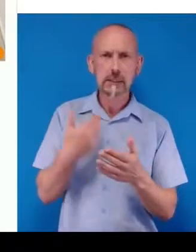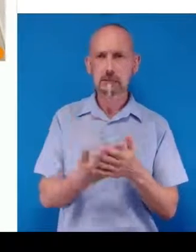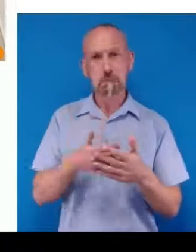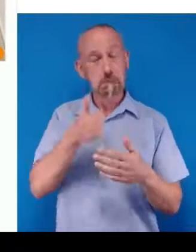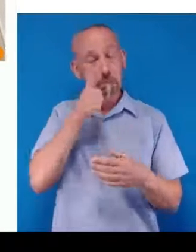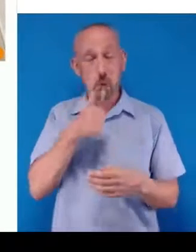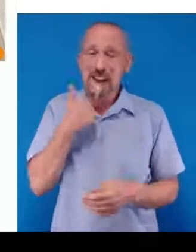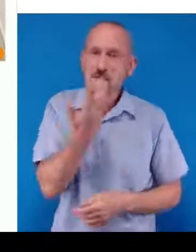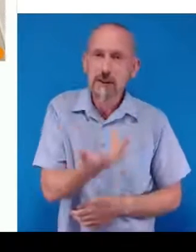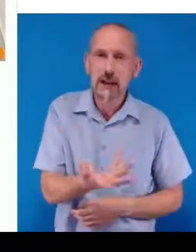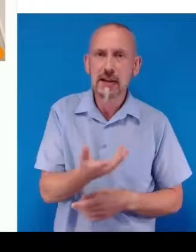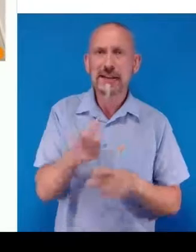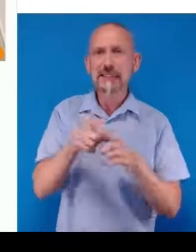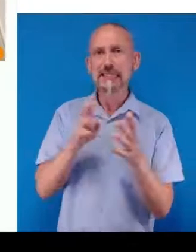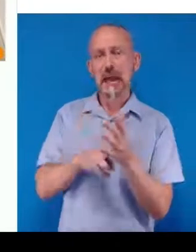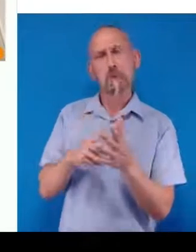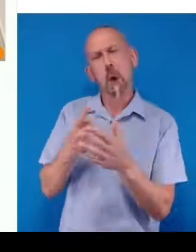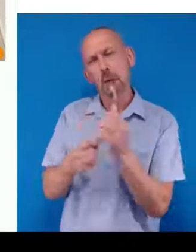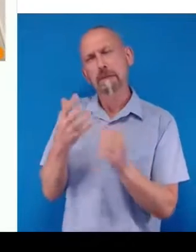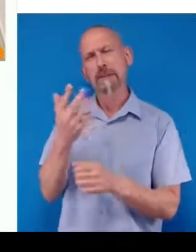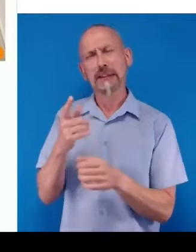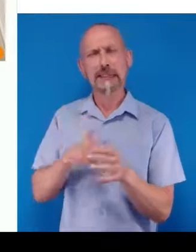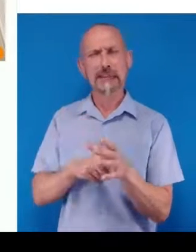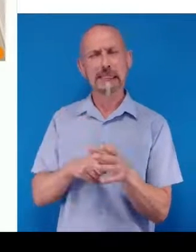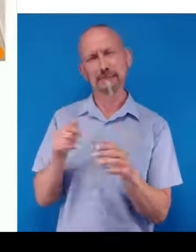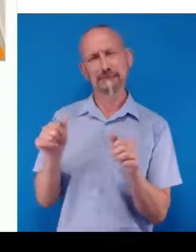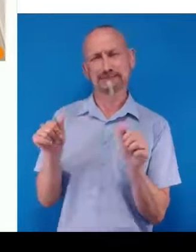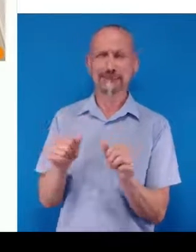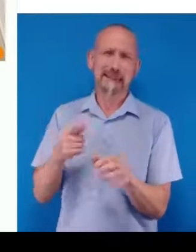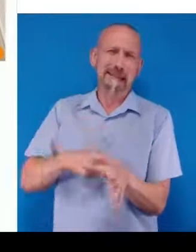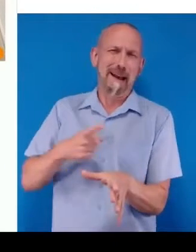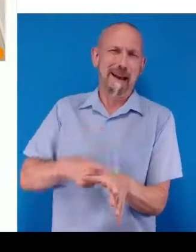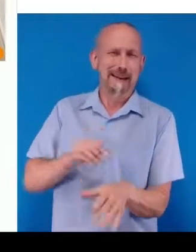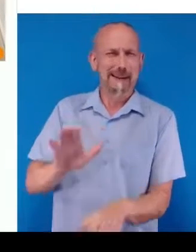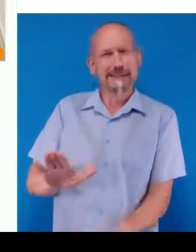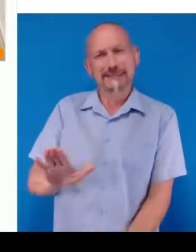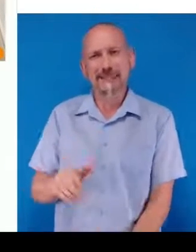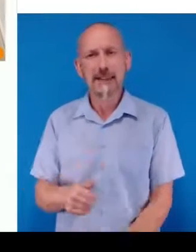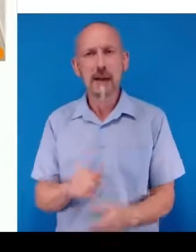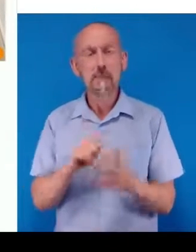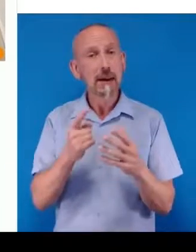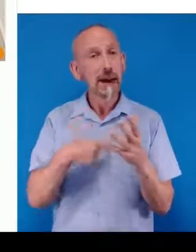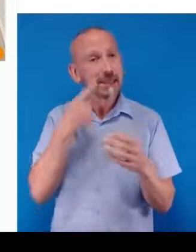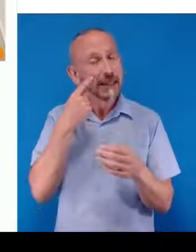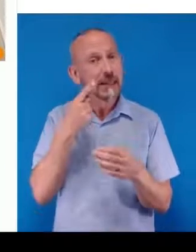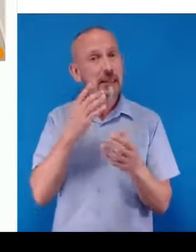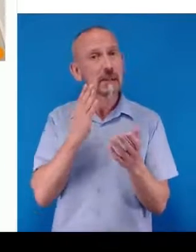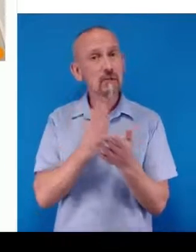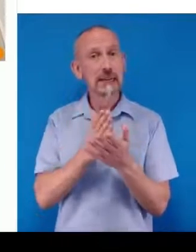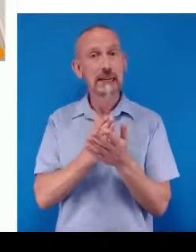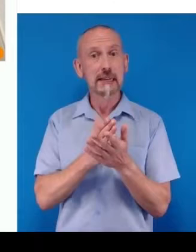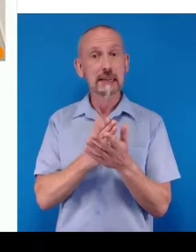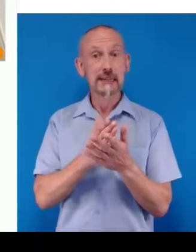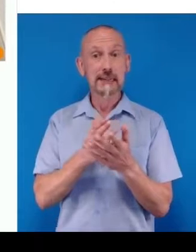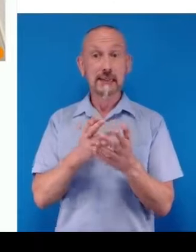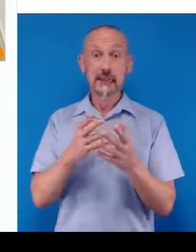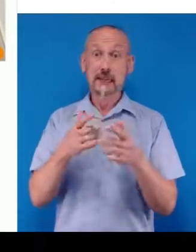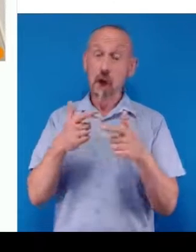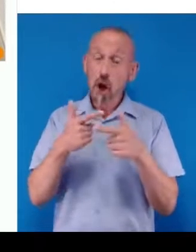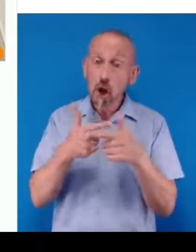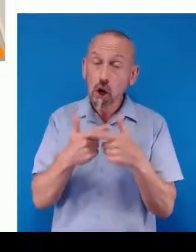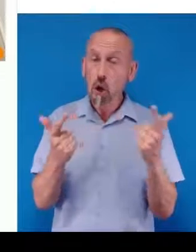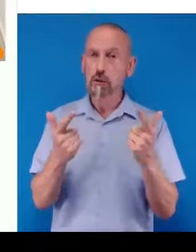there's it's a big ask what you're asking, Neil. And actually, that's where I think AccessLOOP is the thing that sits in the